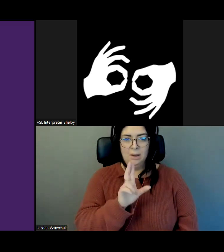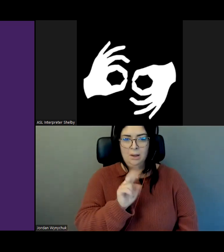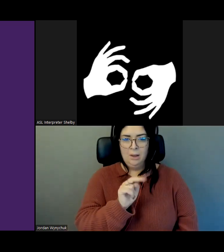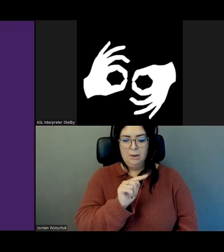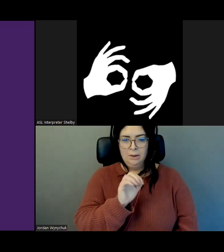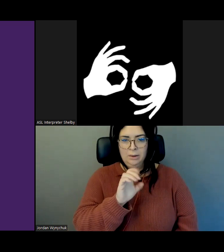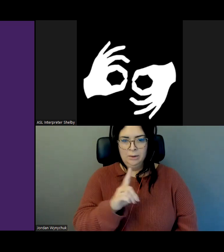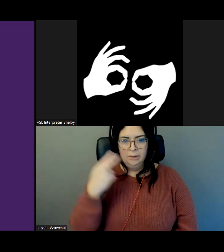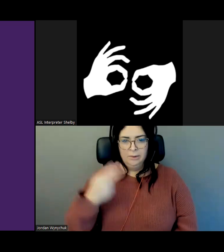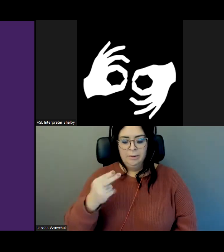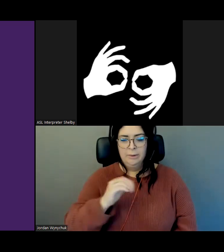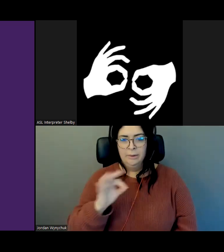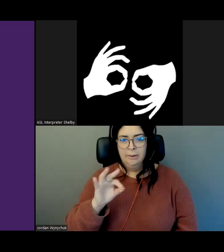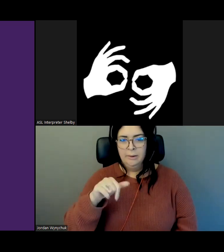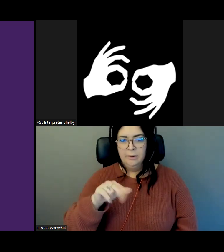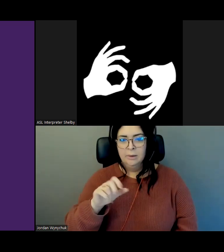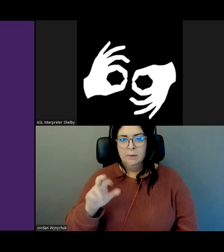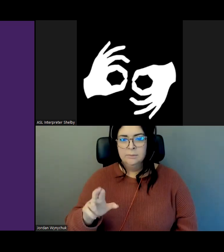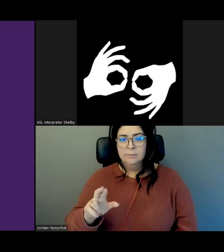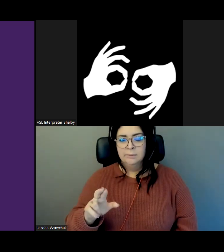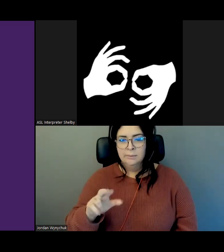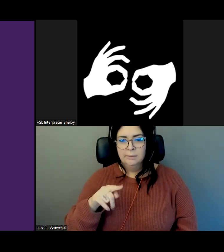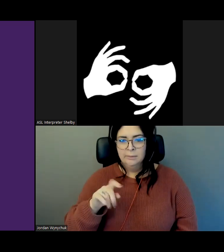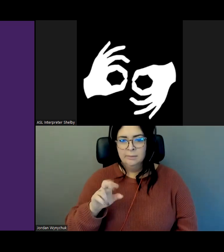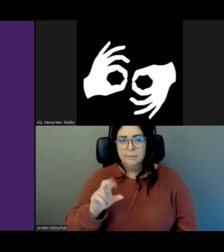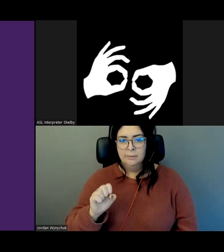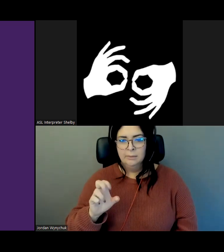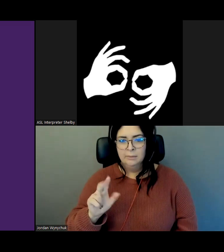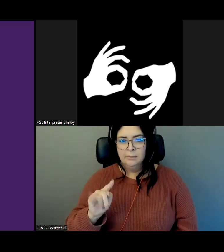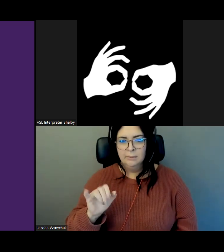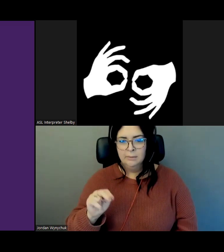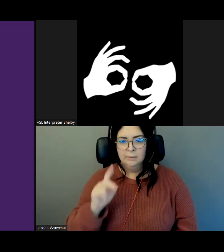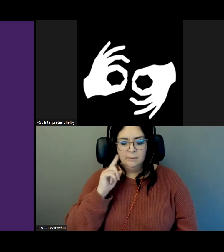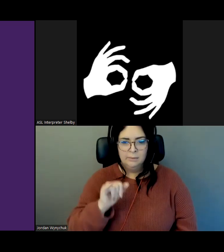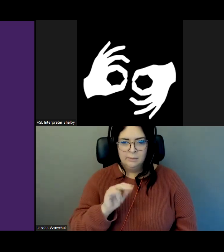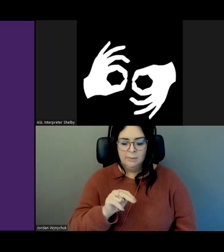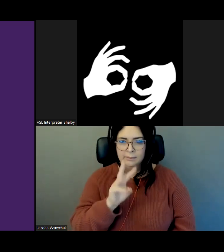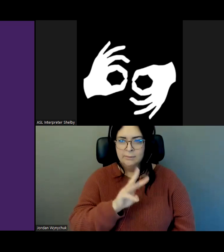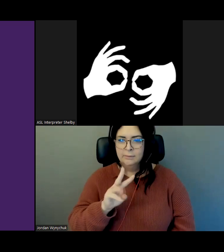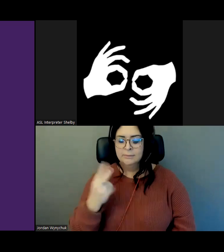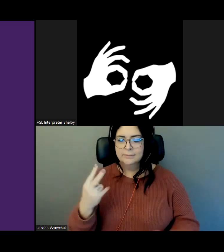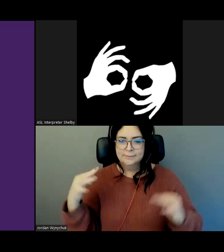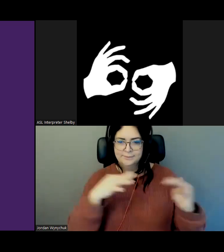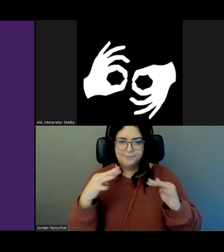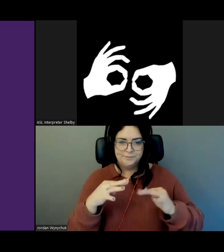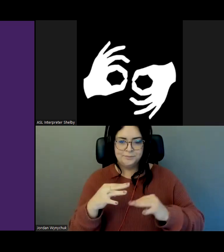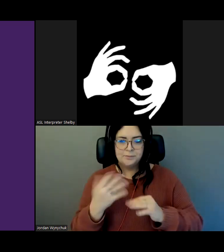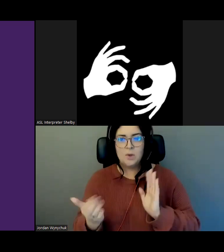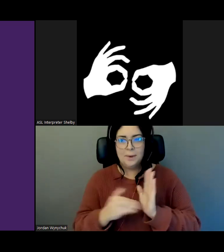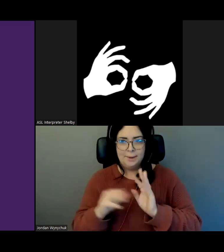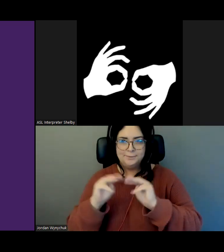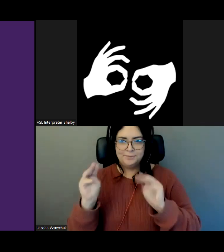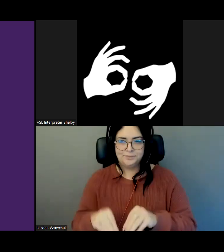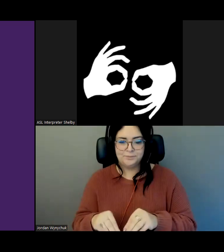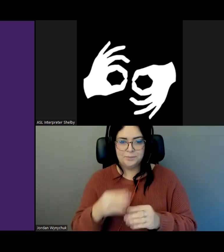World War I at the Rooms. So that was in partnership with the NL Queer Research